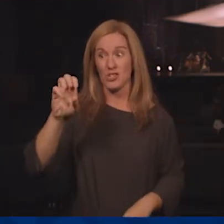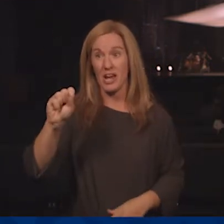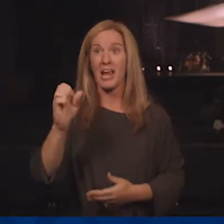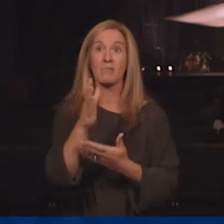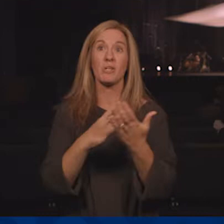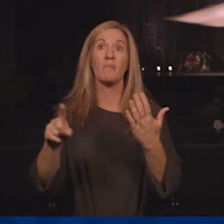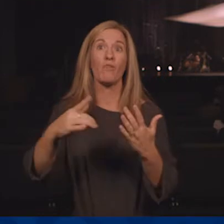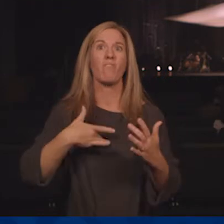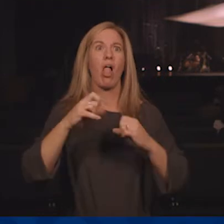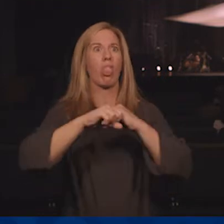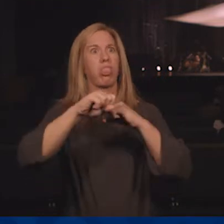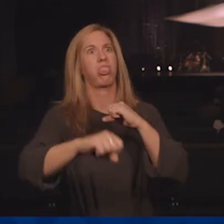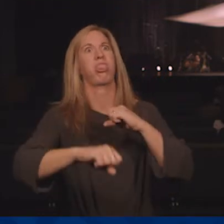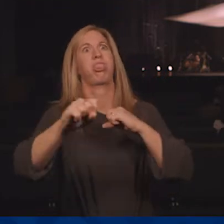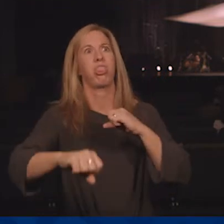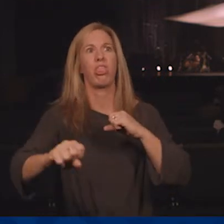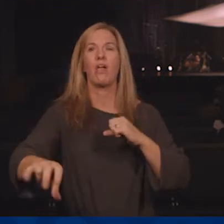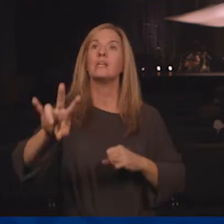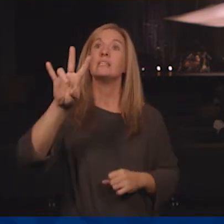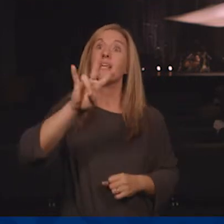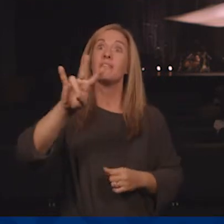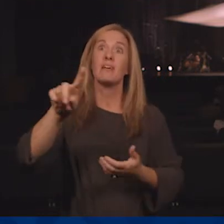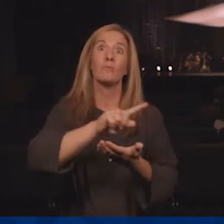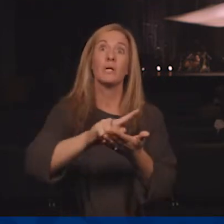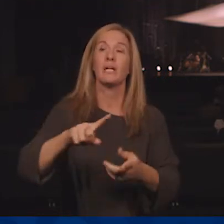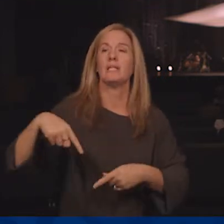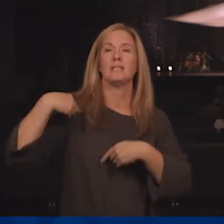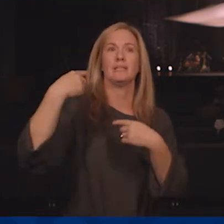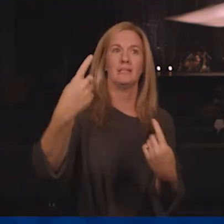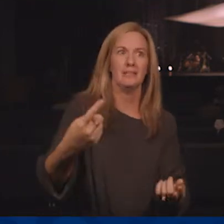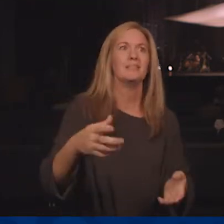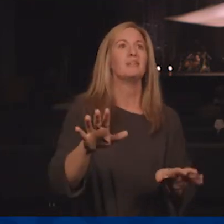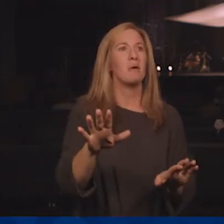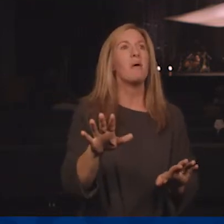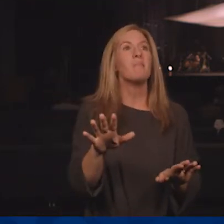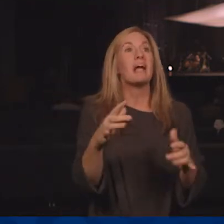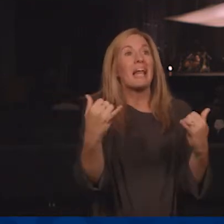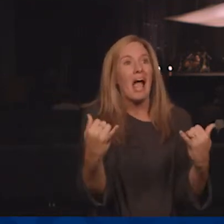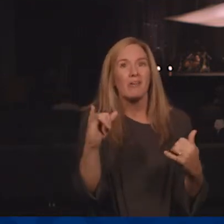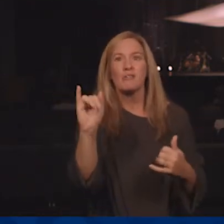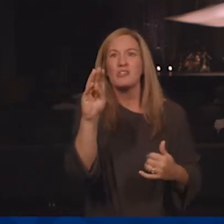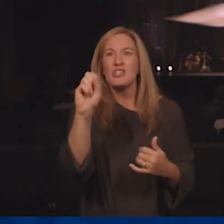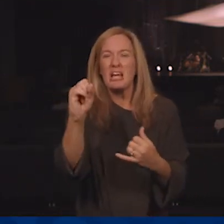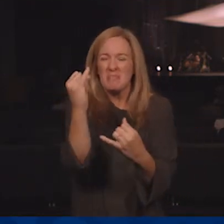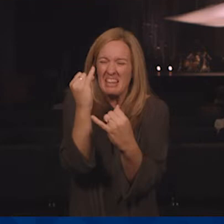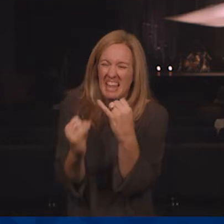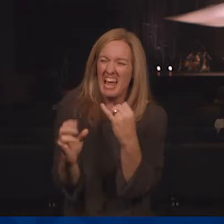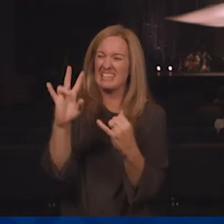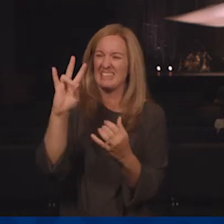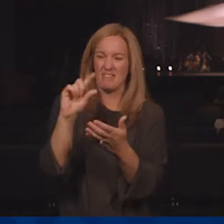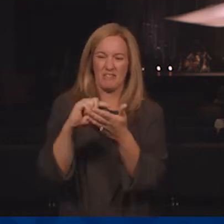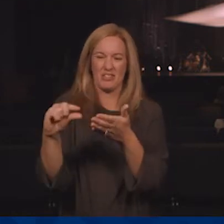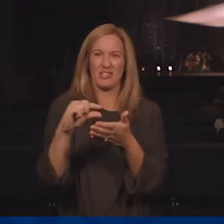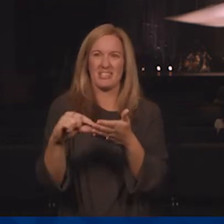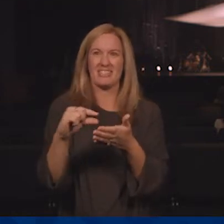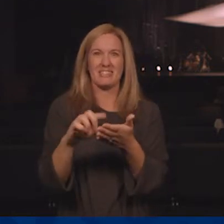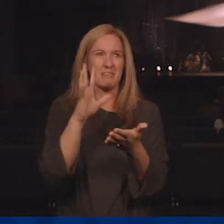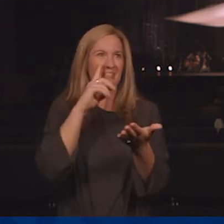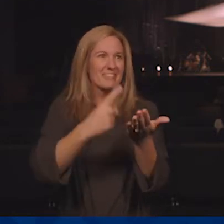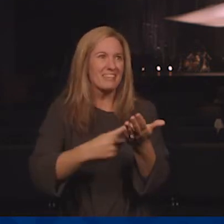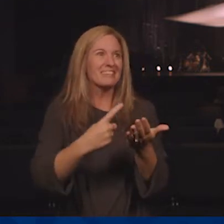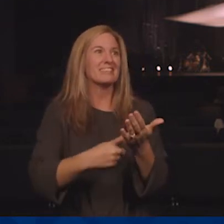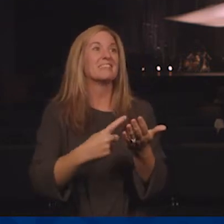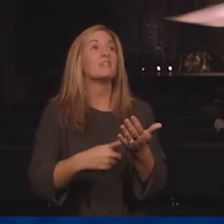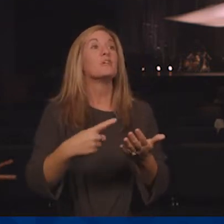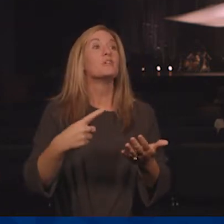James. We're hitting the last 7 verses of the book of James. This has been so thrilling that we decided that our